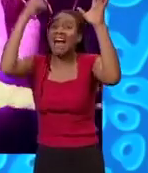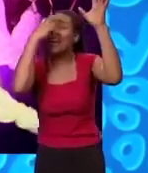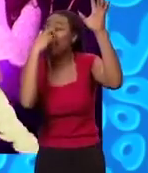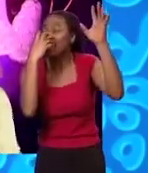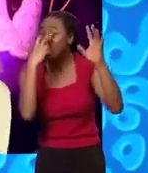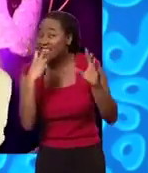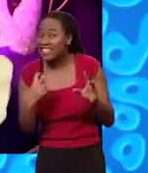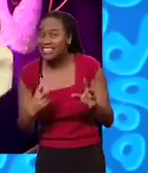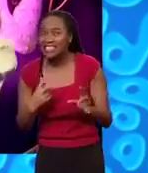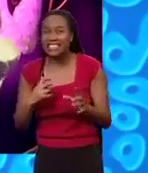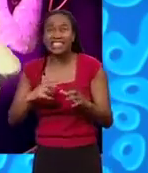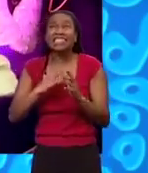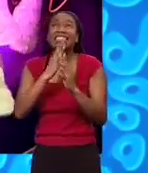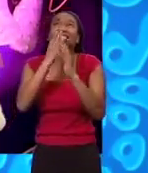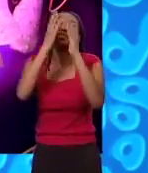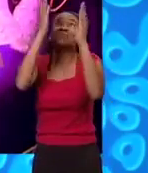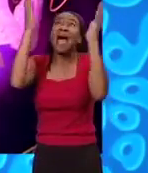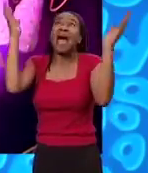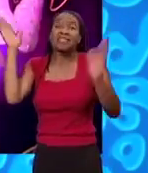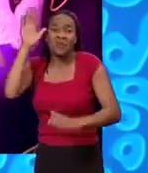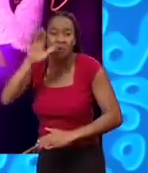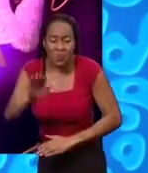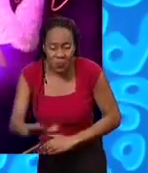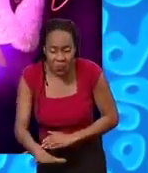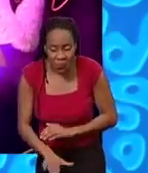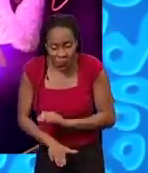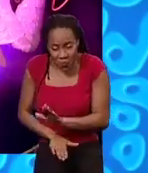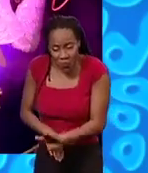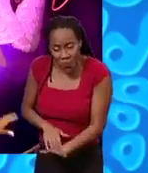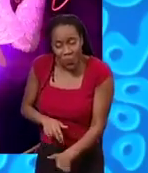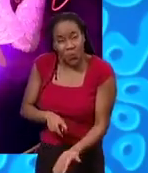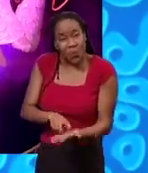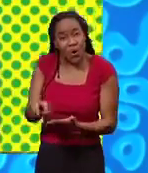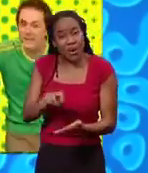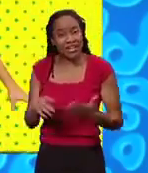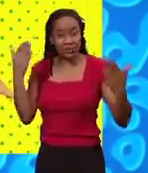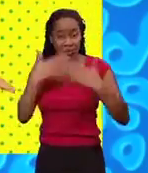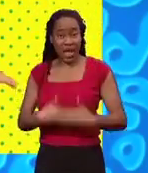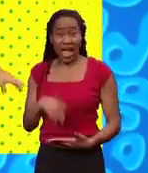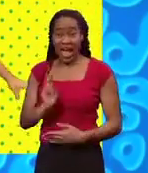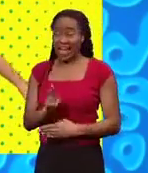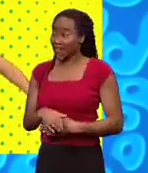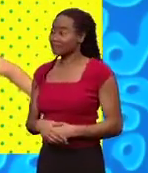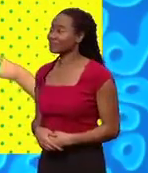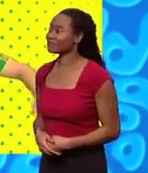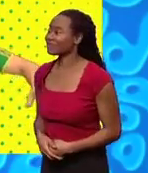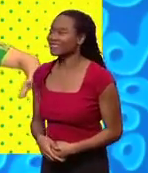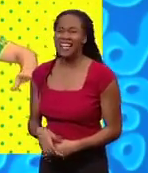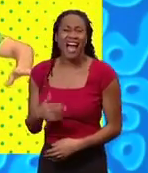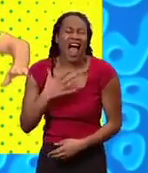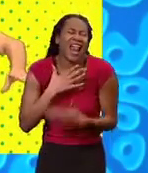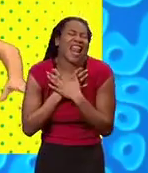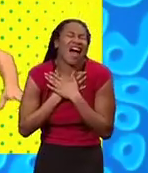walk. Space walking tonight. Now let's do that again. I love